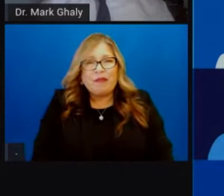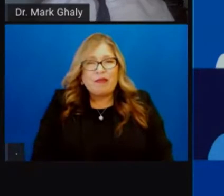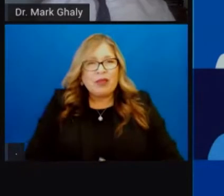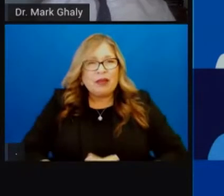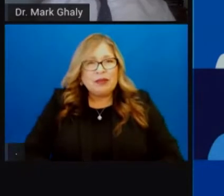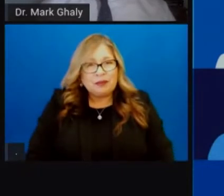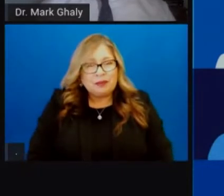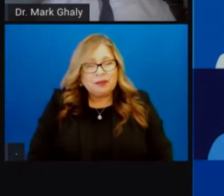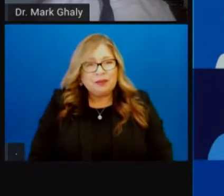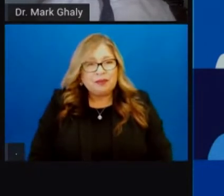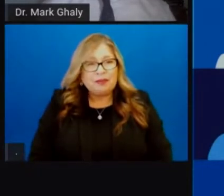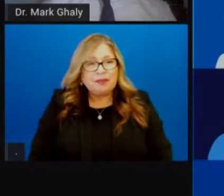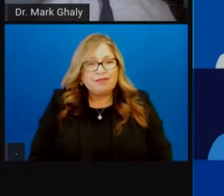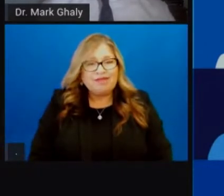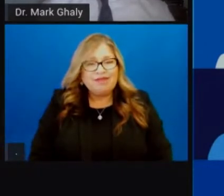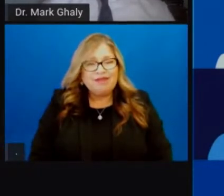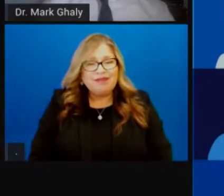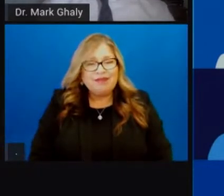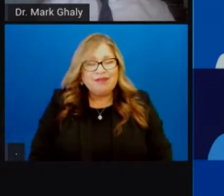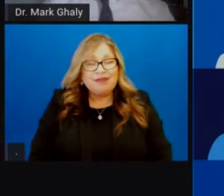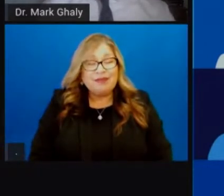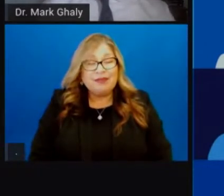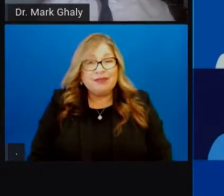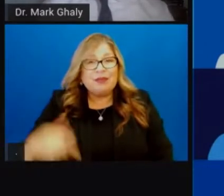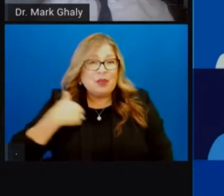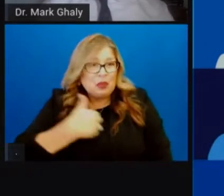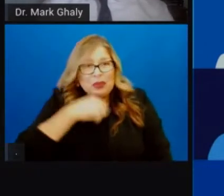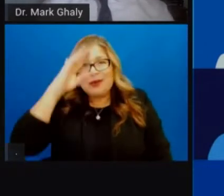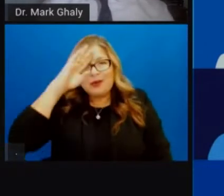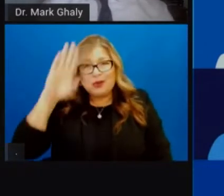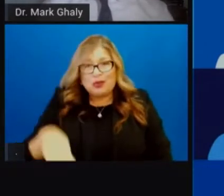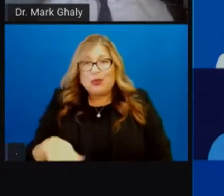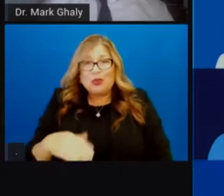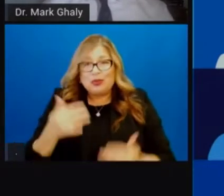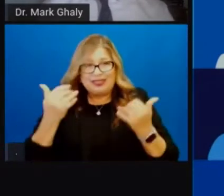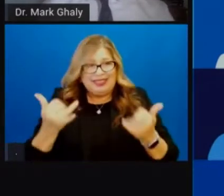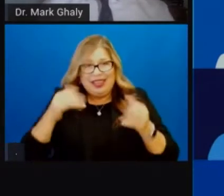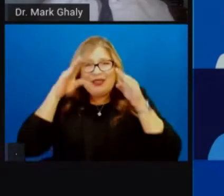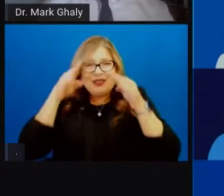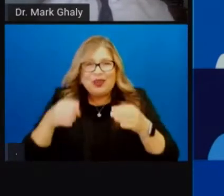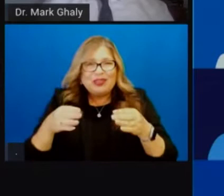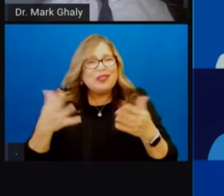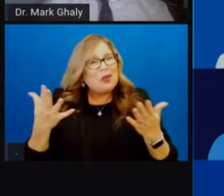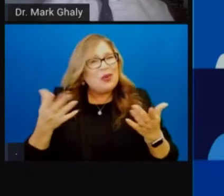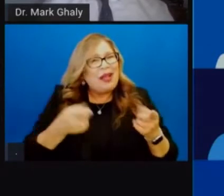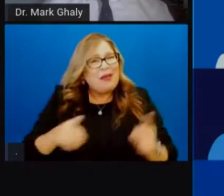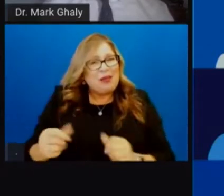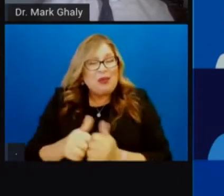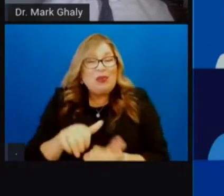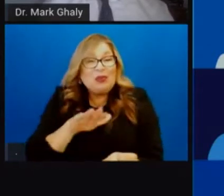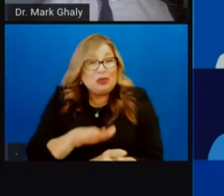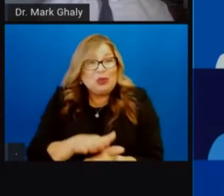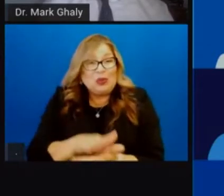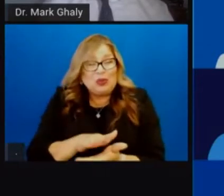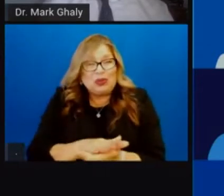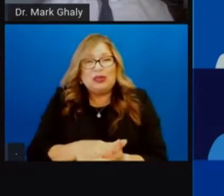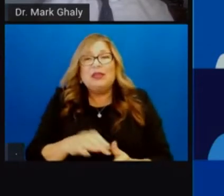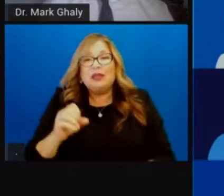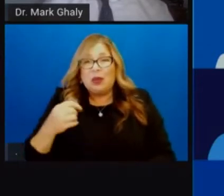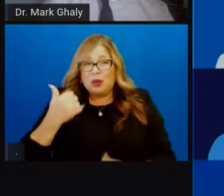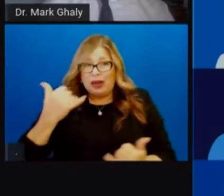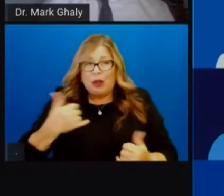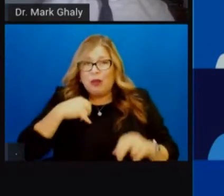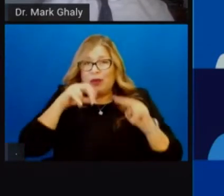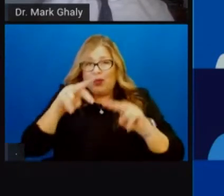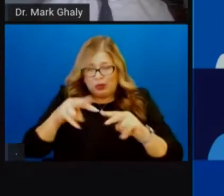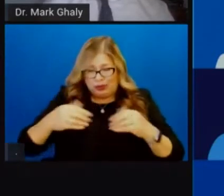We knew that today's focus is in part what's happening in schools. So we looked and told you we would at what's happening with the pediatric